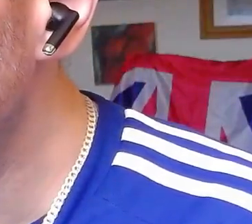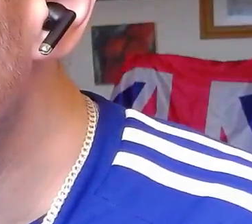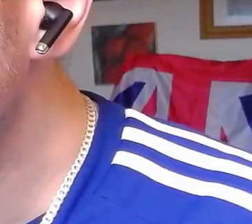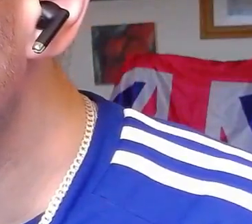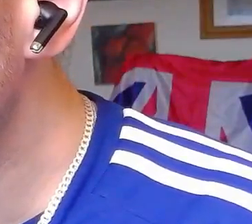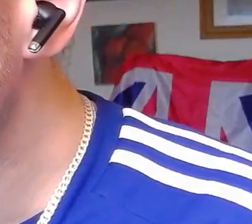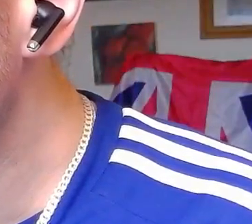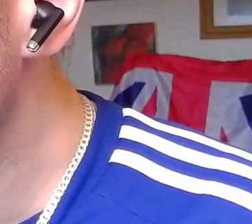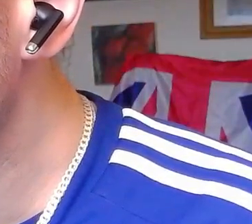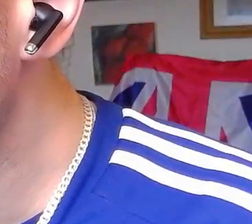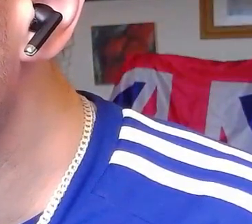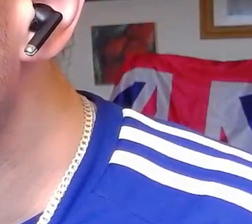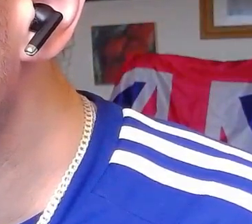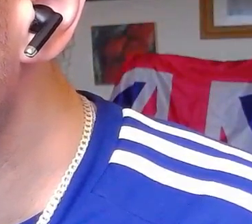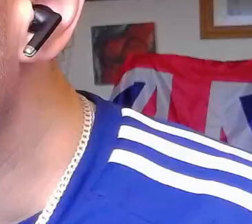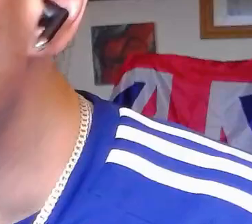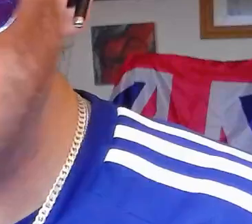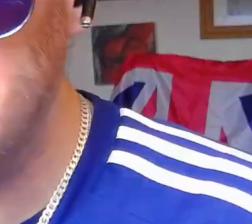between